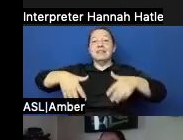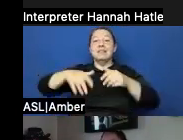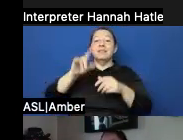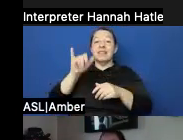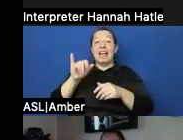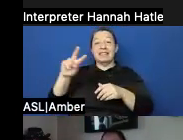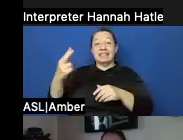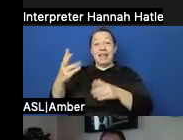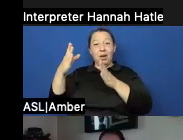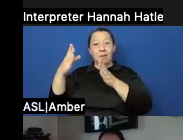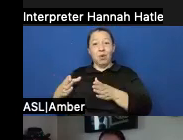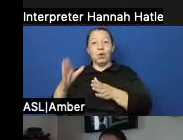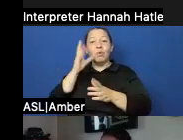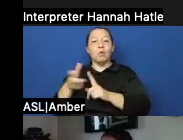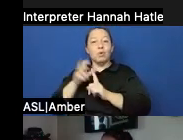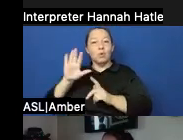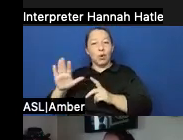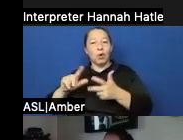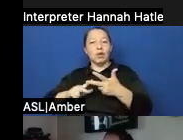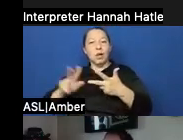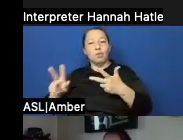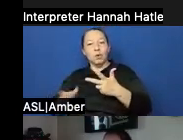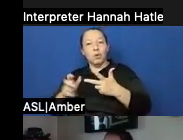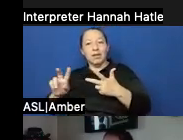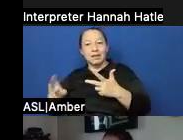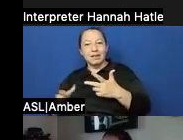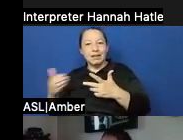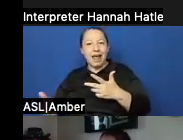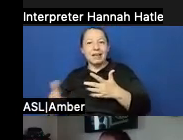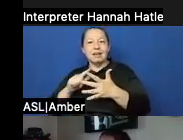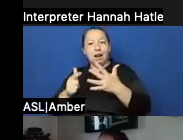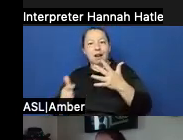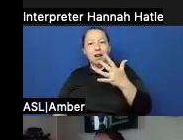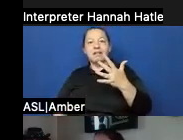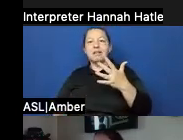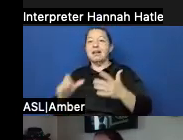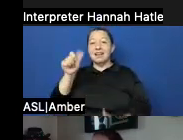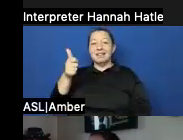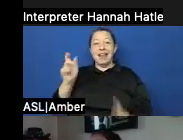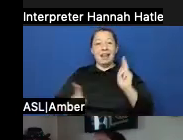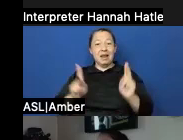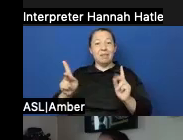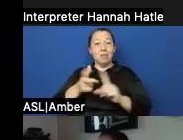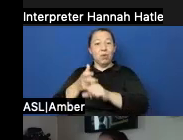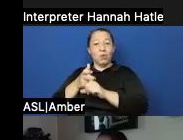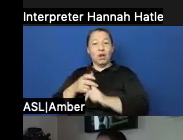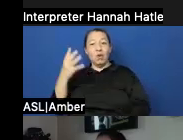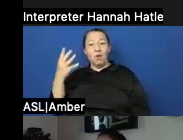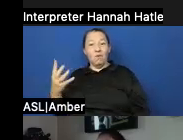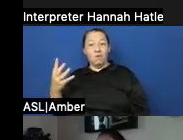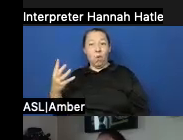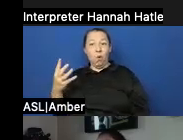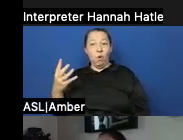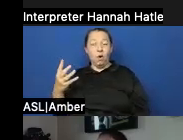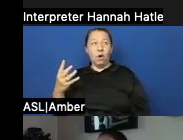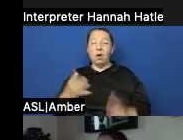will recruit her second in command. And then you got 10 people recruit, and 4 of them are doing that, or 8